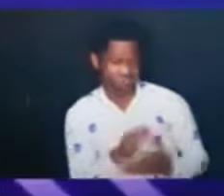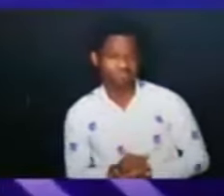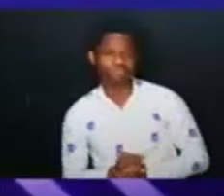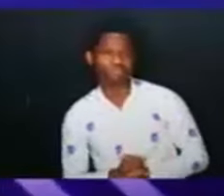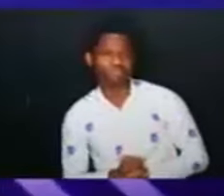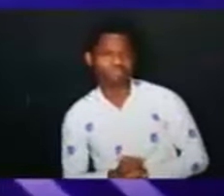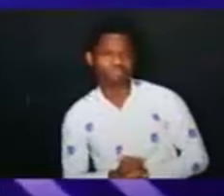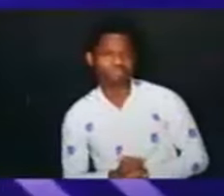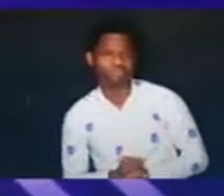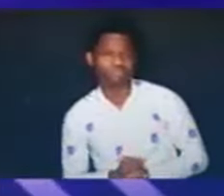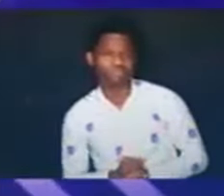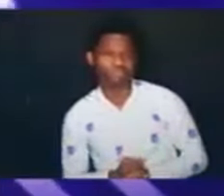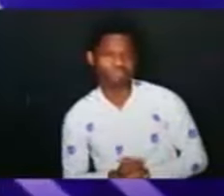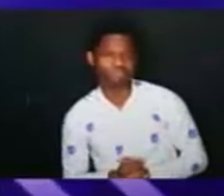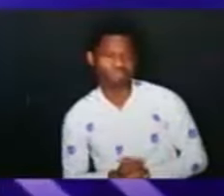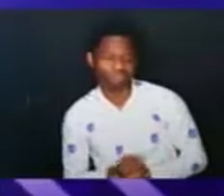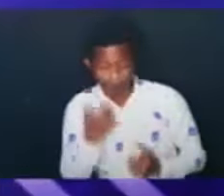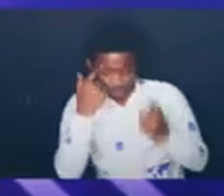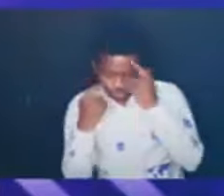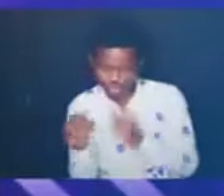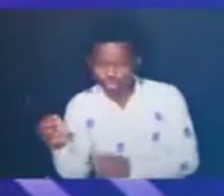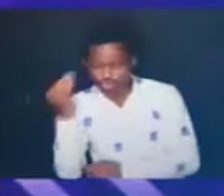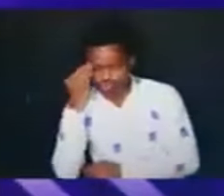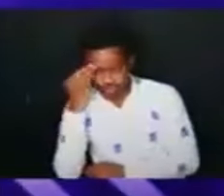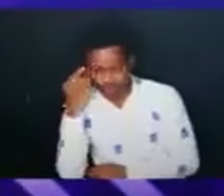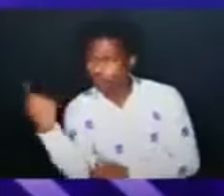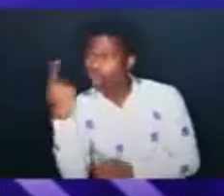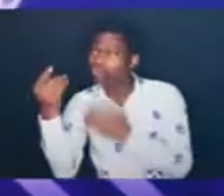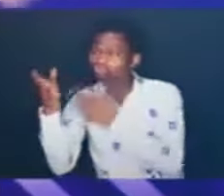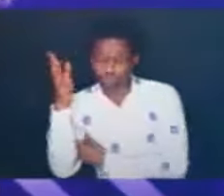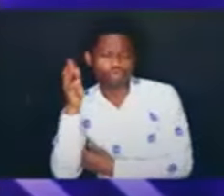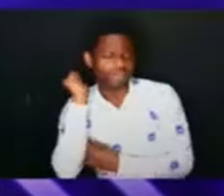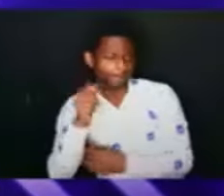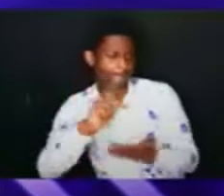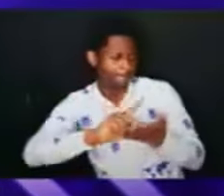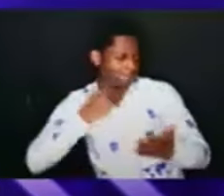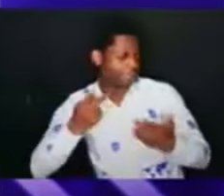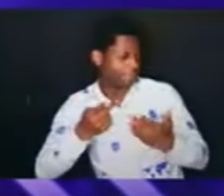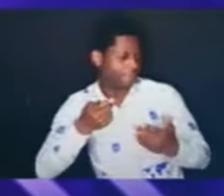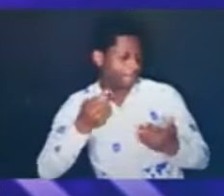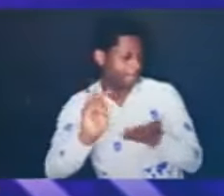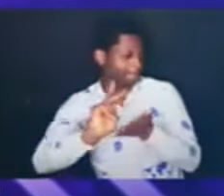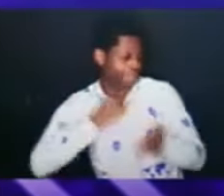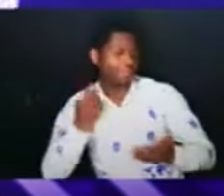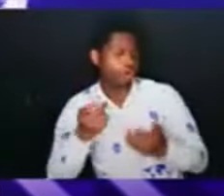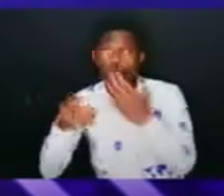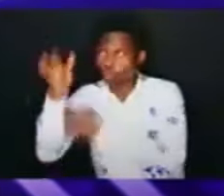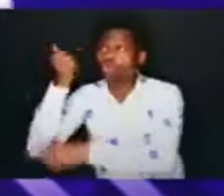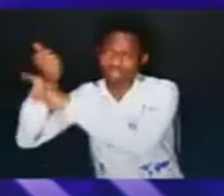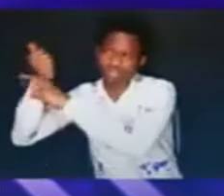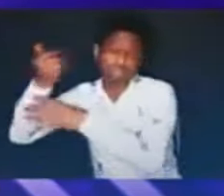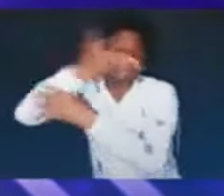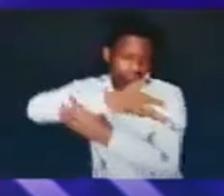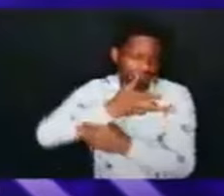because it is only God who revenge. I don't do that. I will leave that. Vengeance is the Lord's. So I will